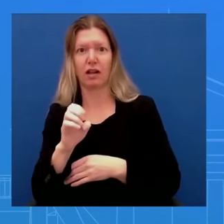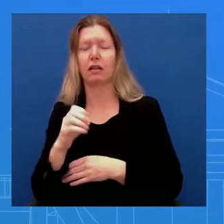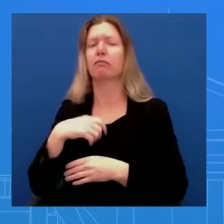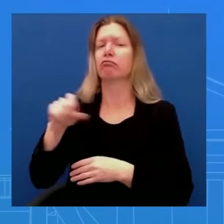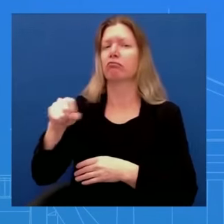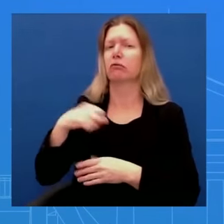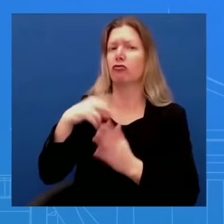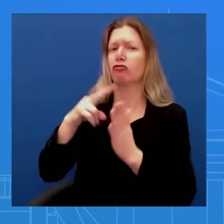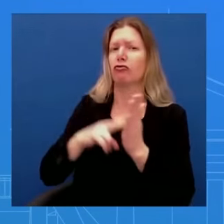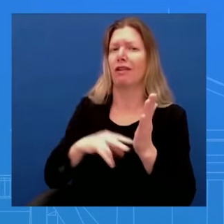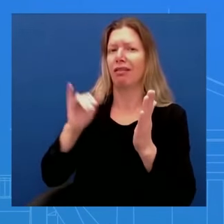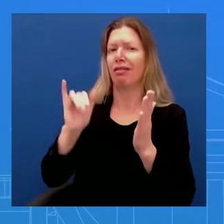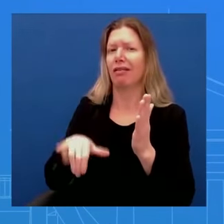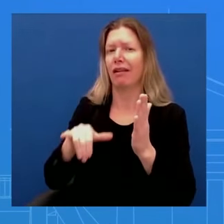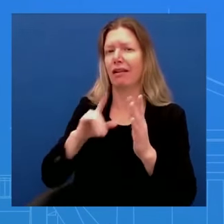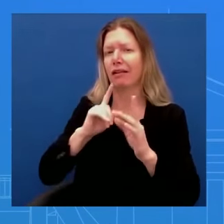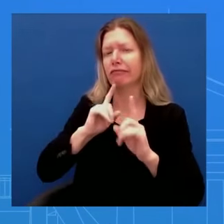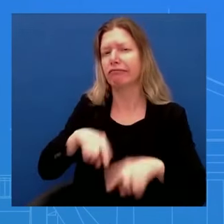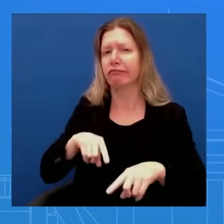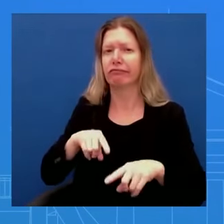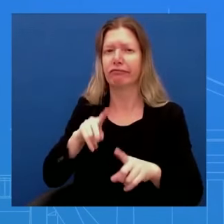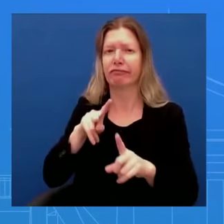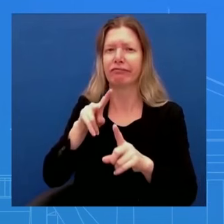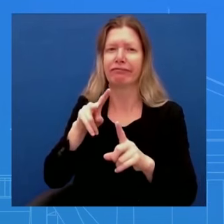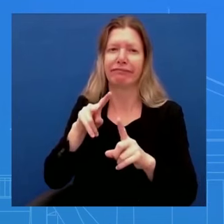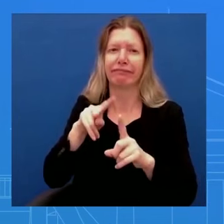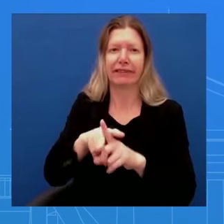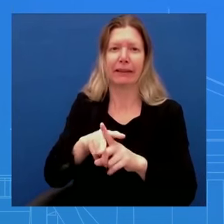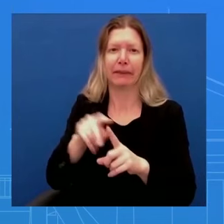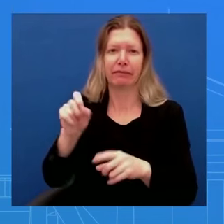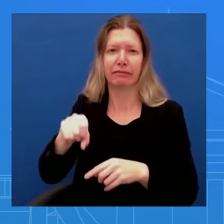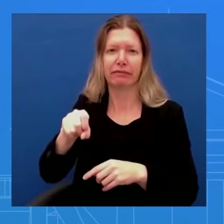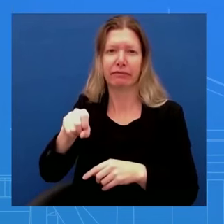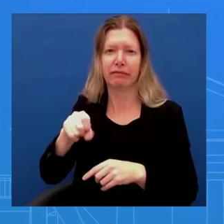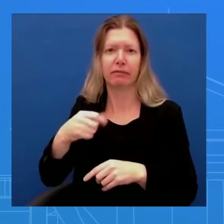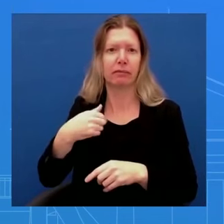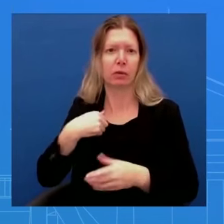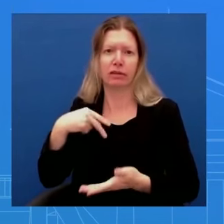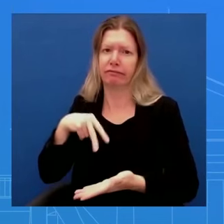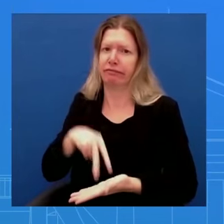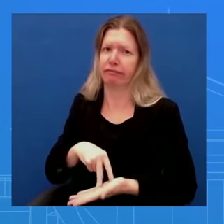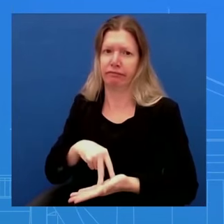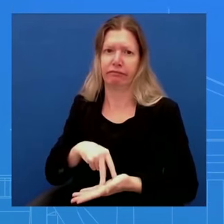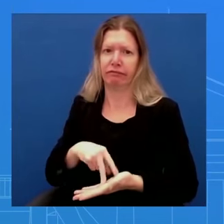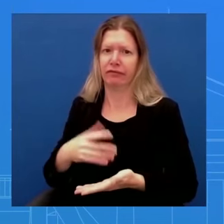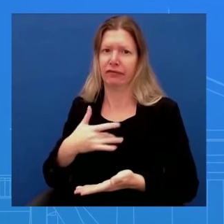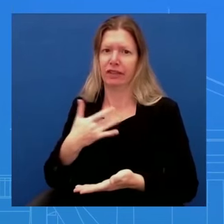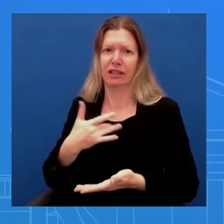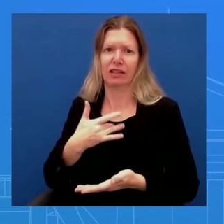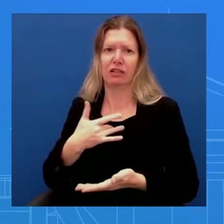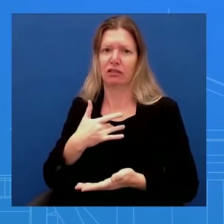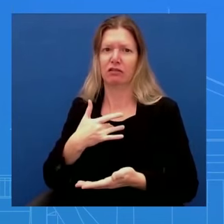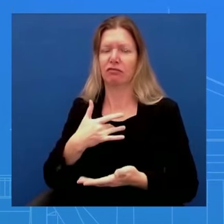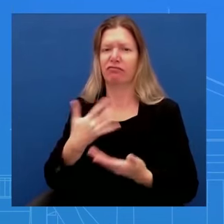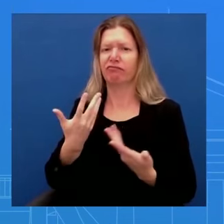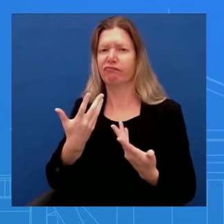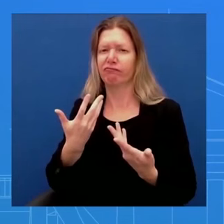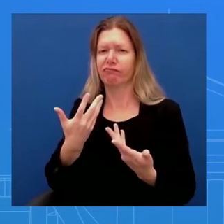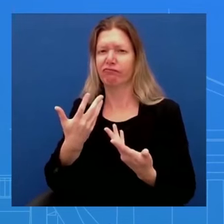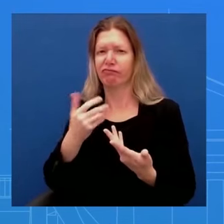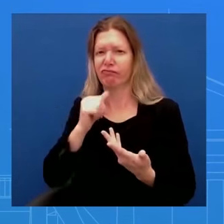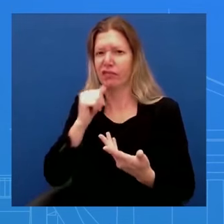by what we said about this, we find it without merit. We find it counterproductive, and I'll leave it there.